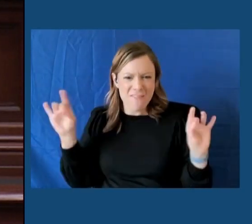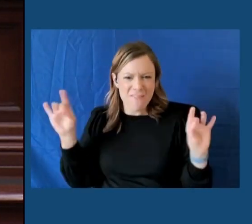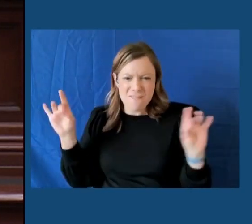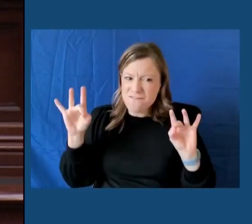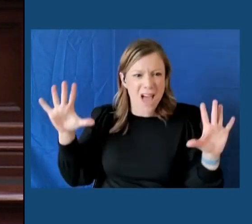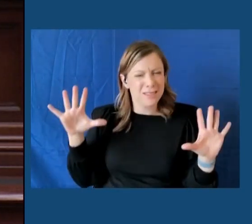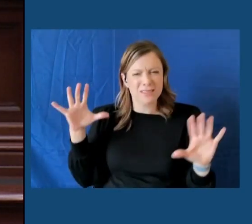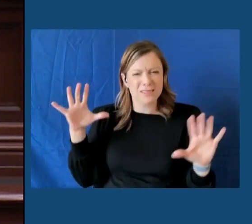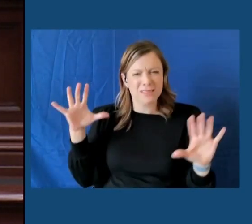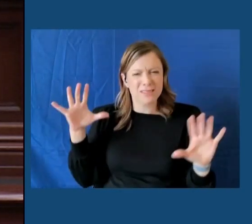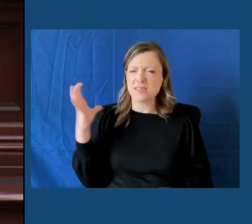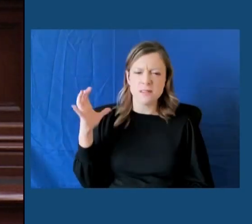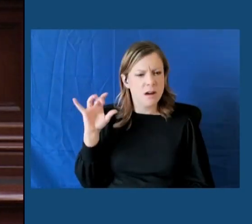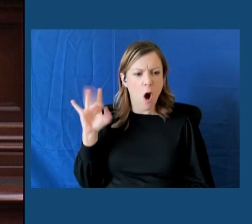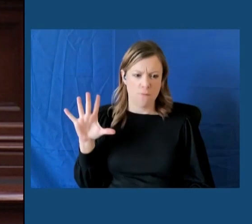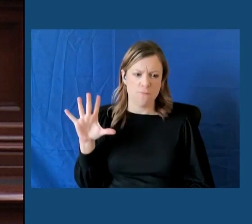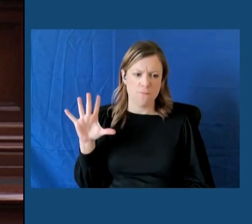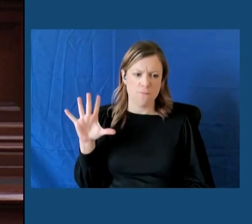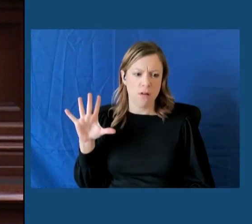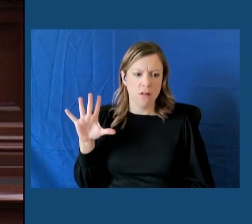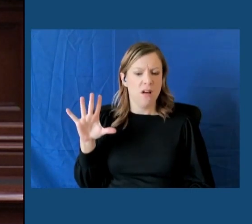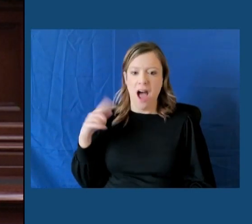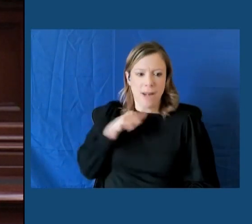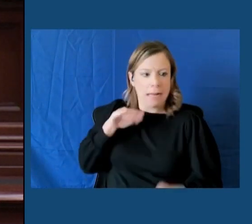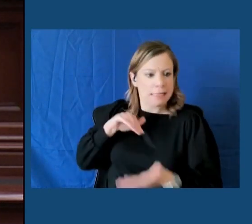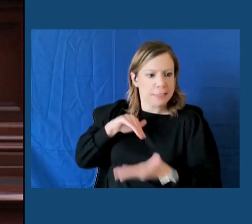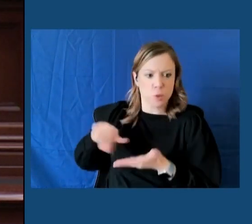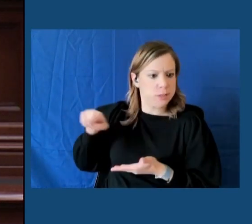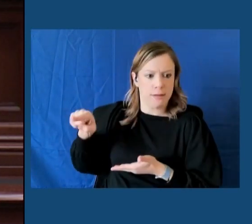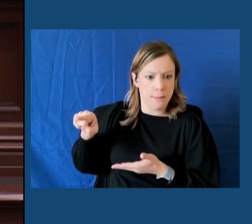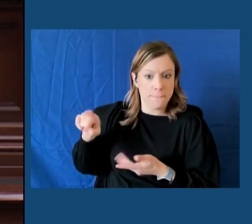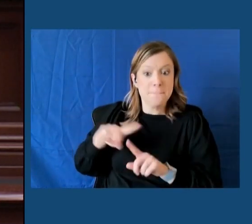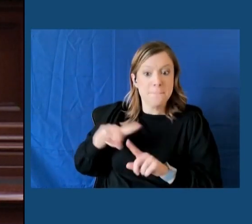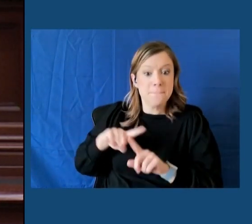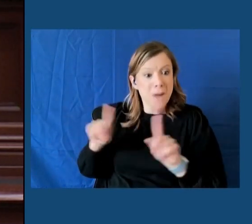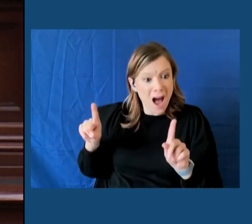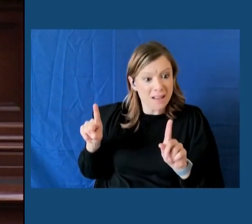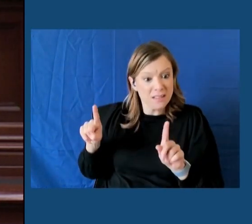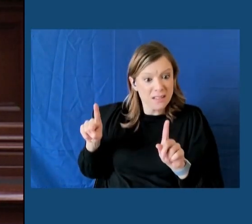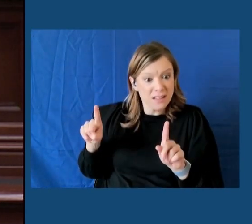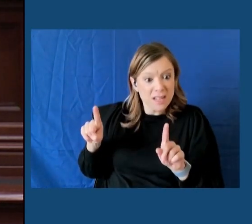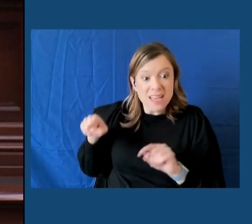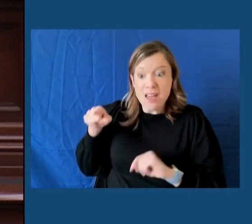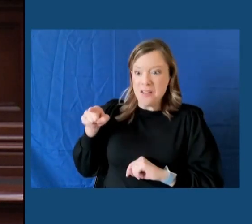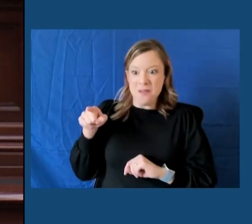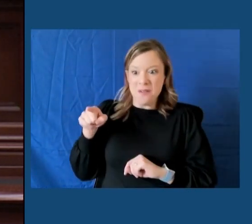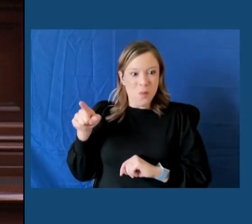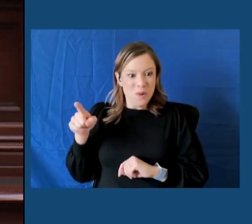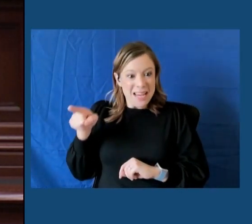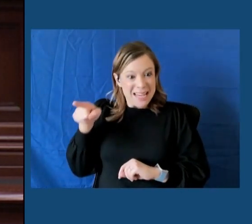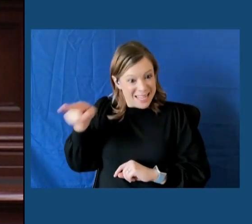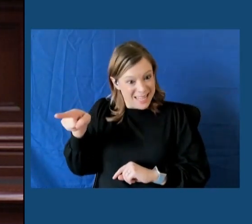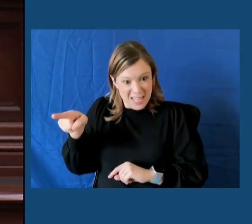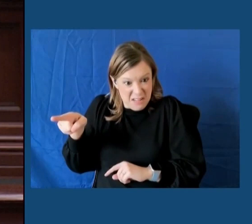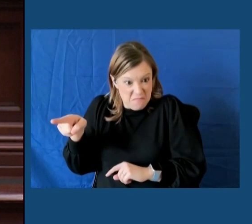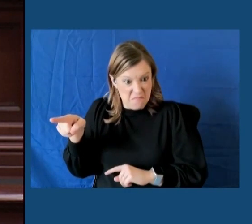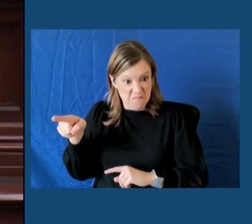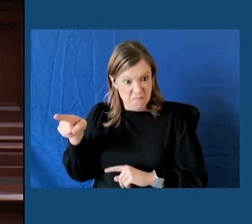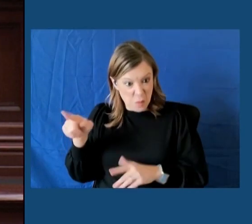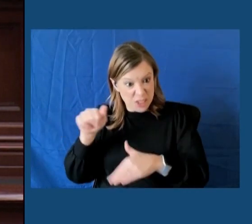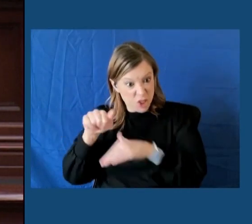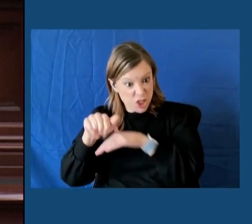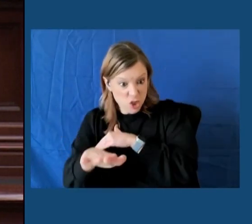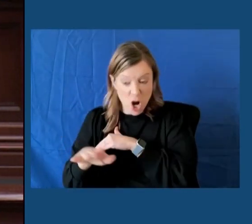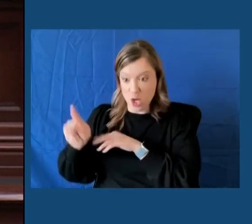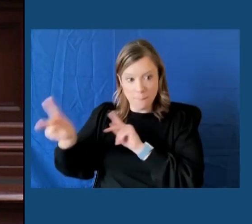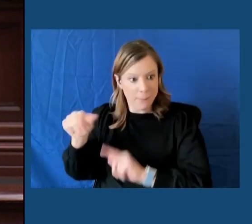inexcusable, so too were the repeated failures that allowed the perpetrator to slip through the cracks, diagnosed